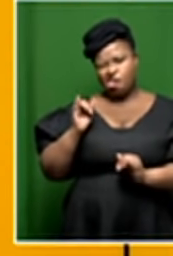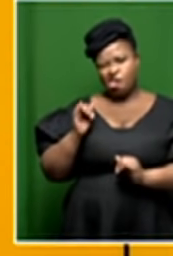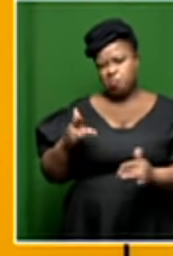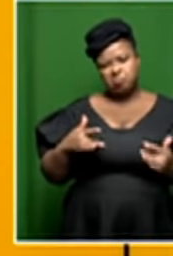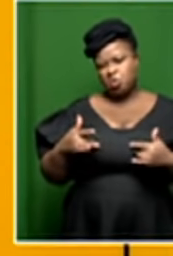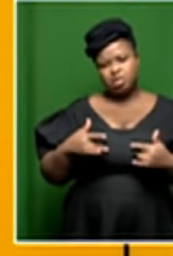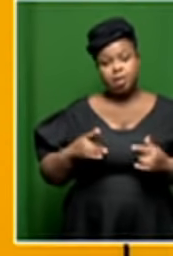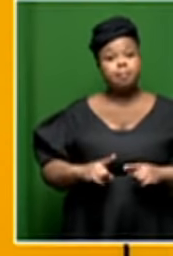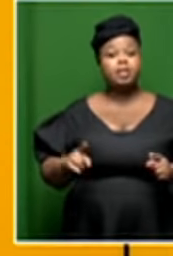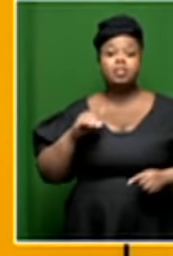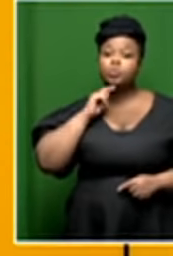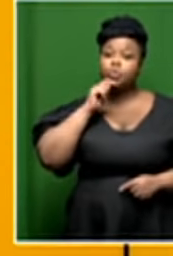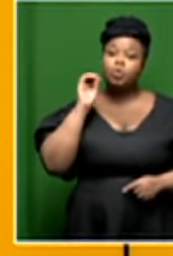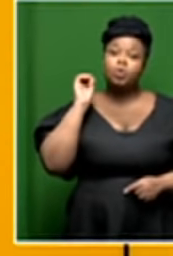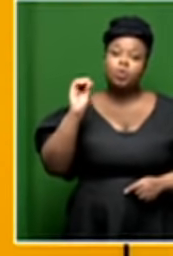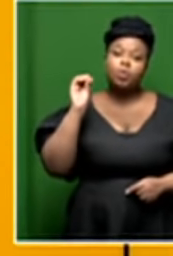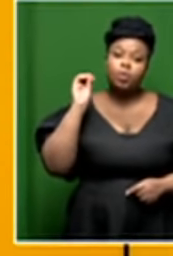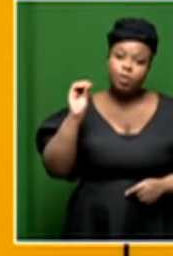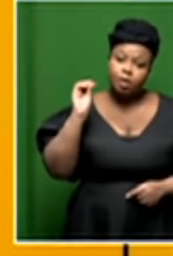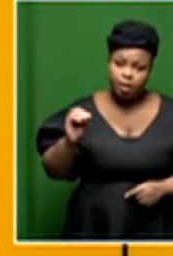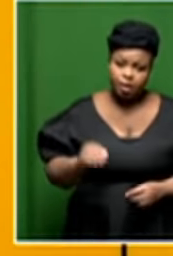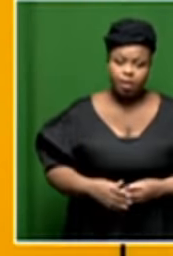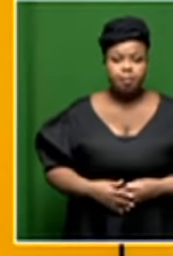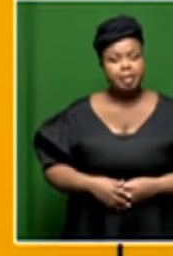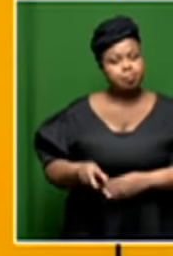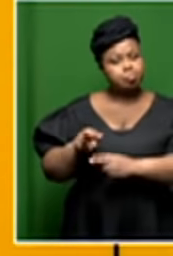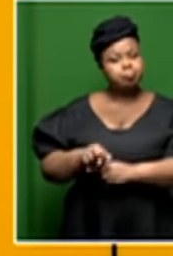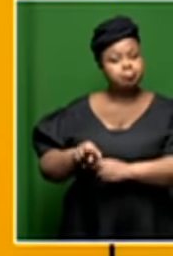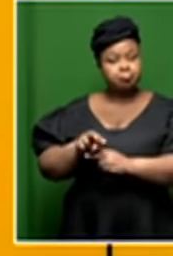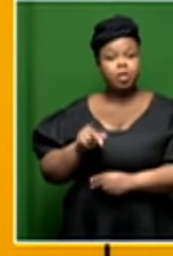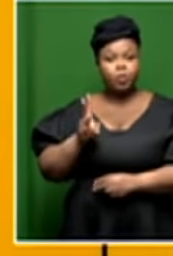concerned about, but it is there, and a very, very close eye is being put onto this one.